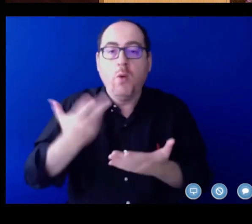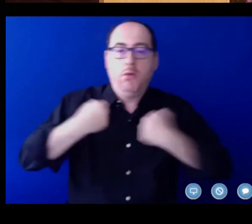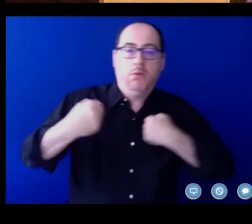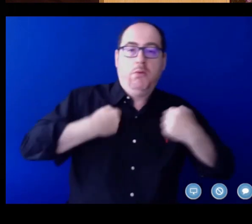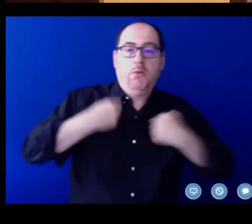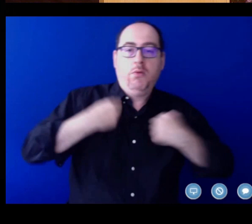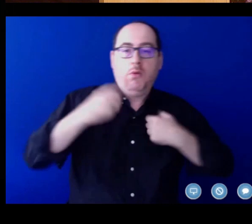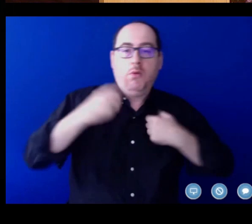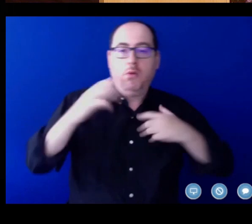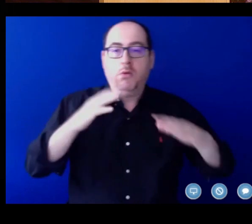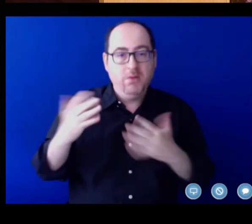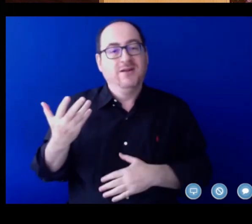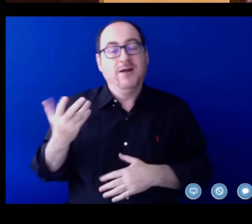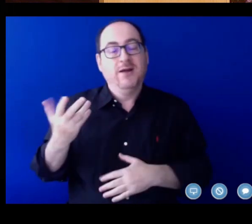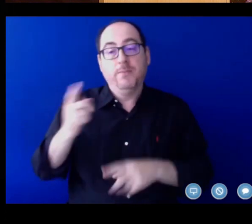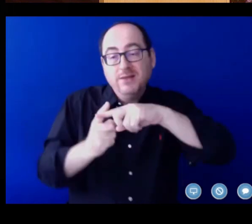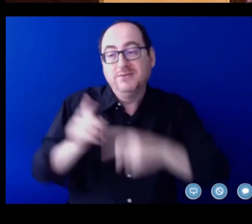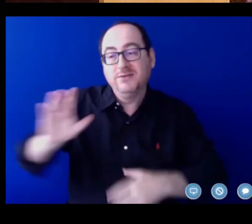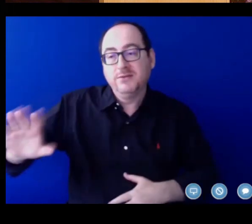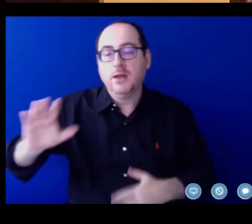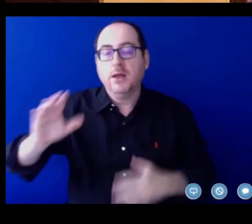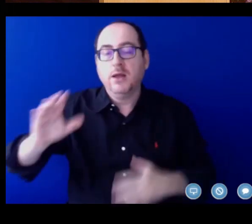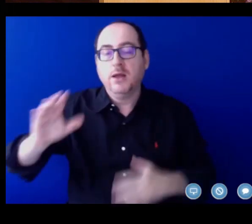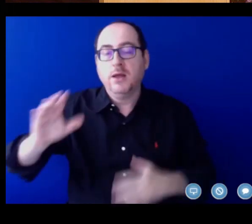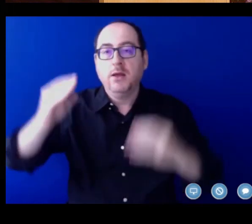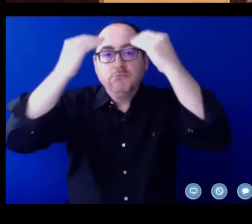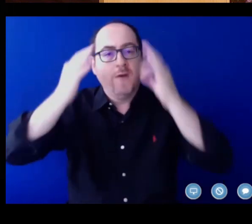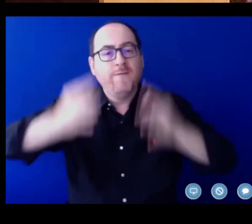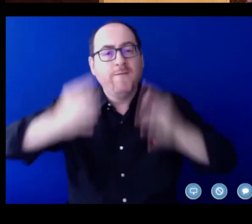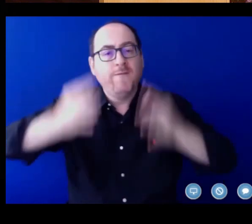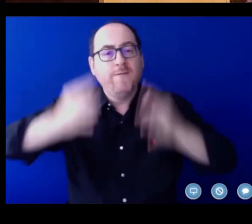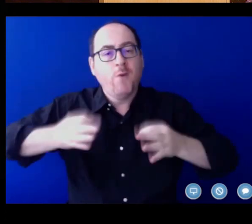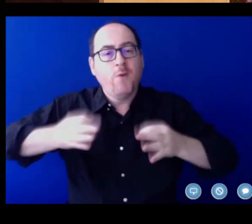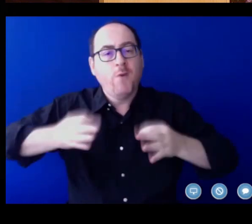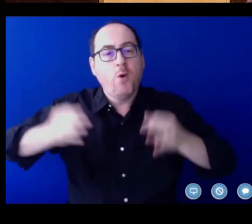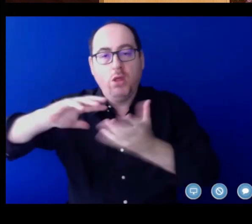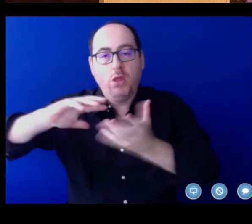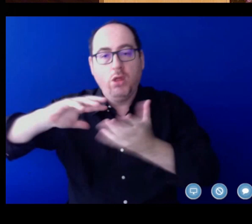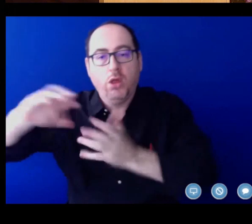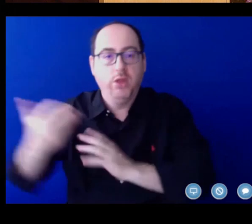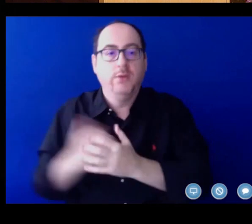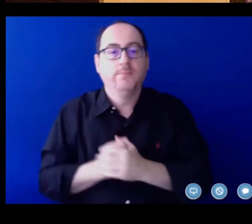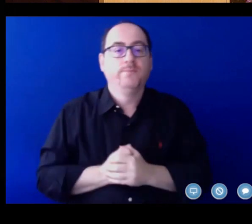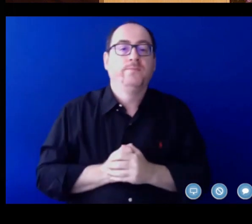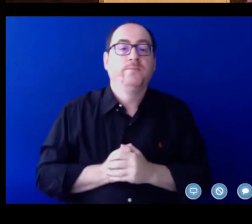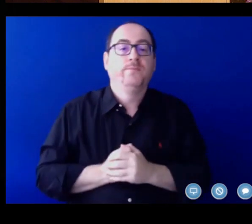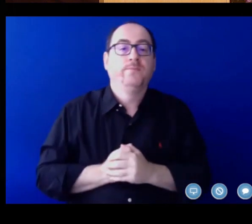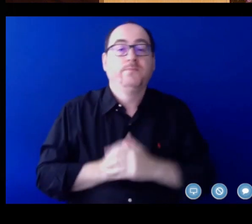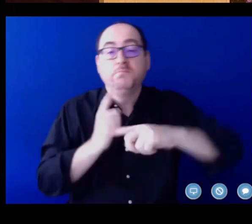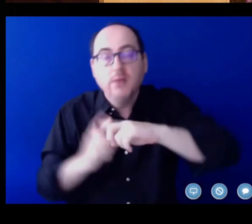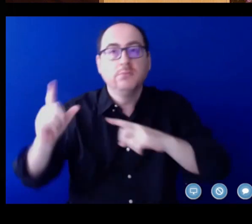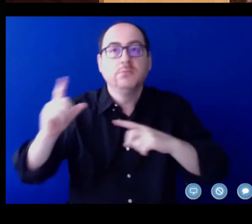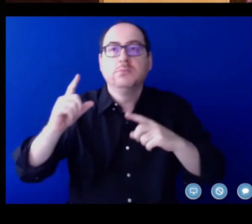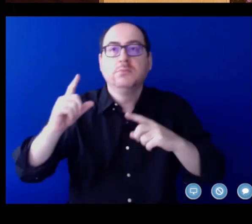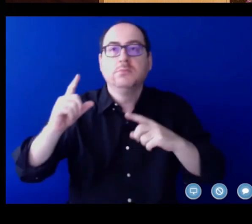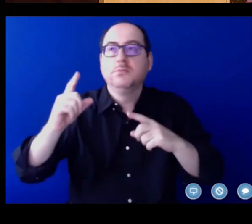and discrimination, often accompanied by economic and social marginalisation. Despite these challenges, most refugee young people